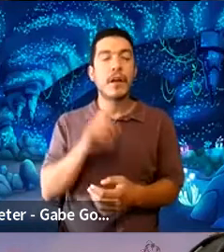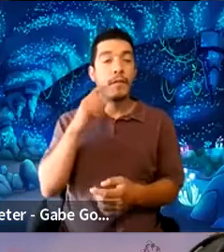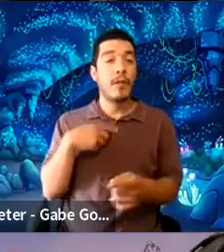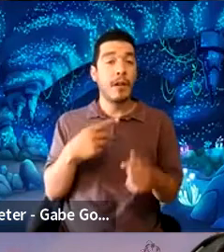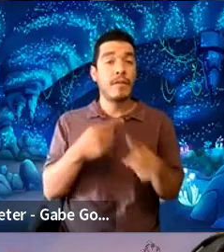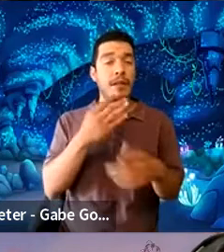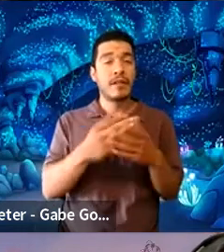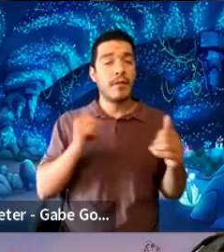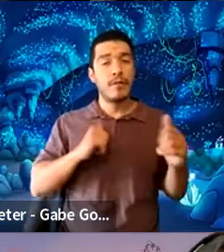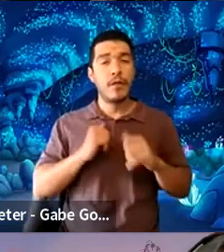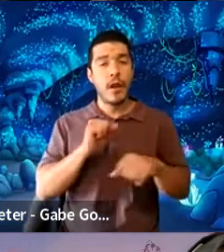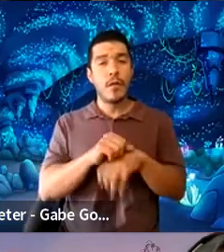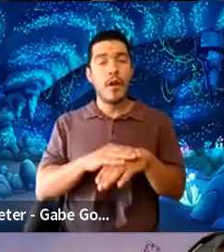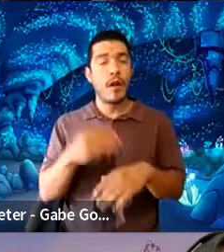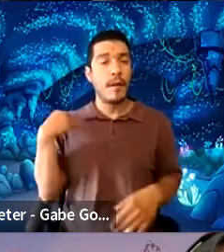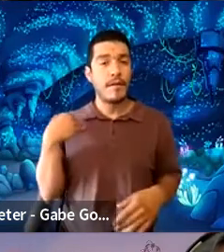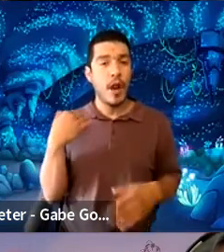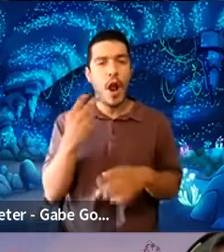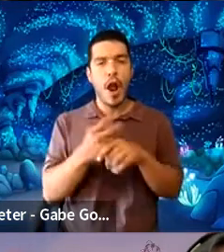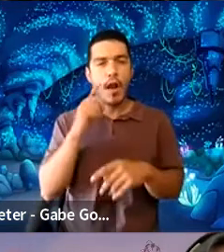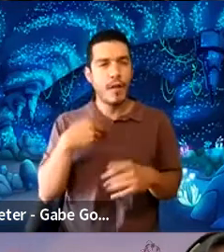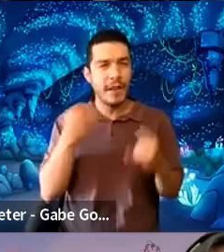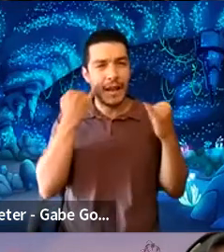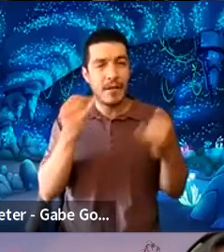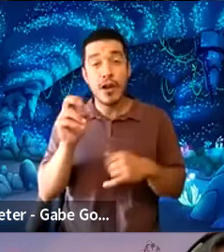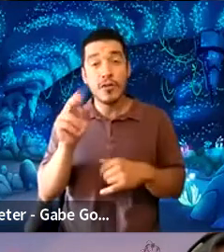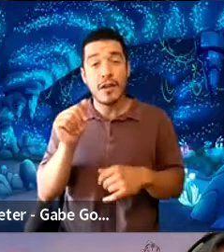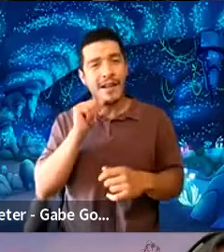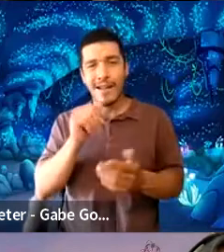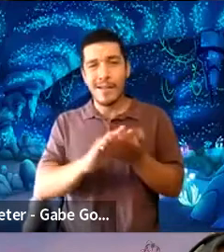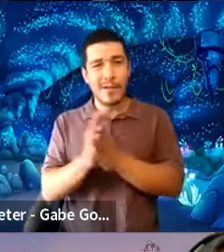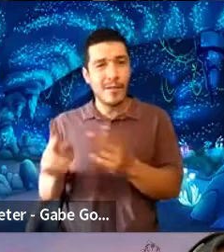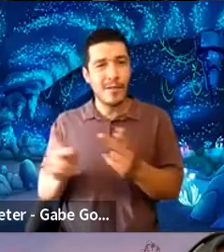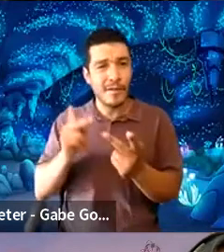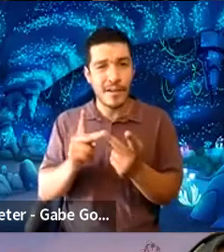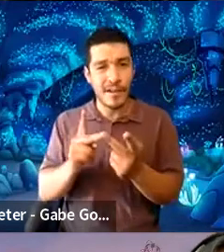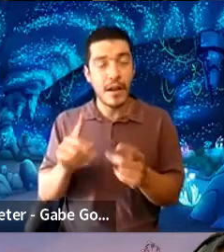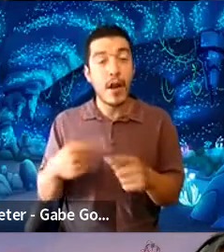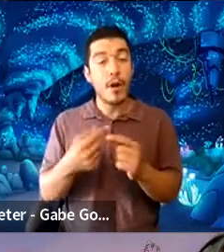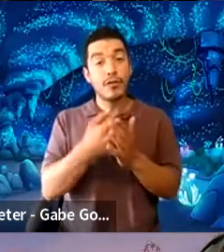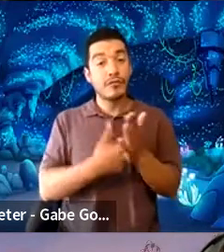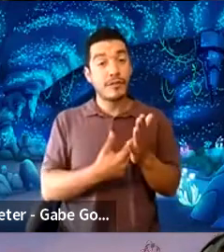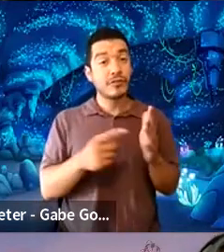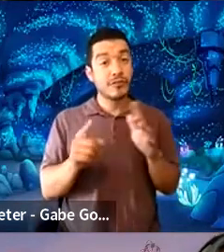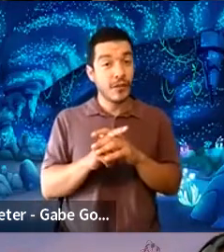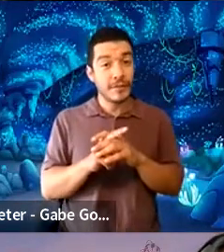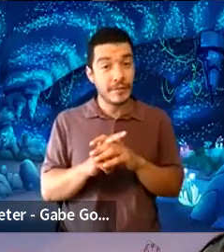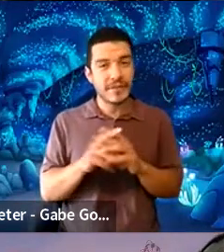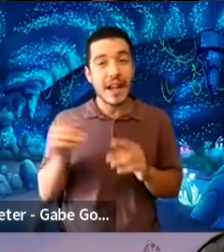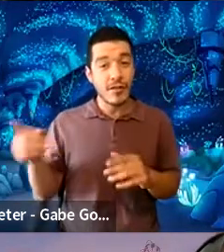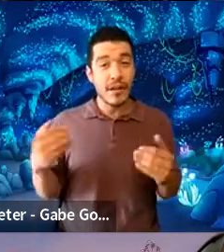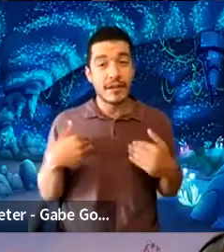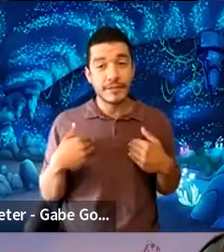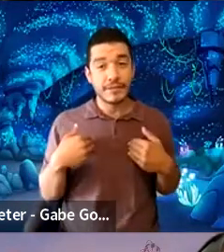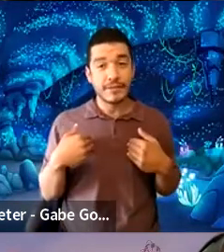I'd worked on before, it was hard for me to imagine Eureka not being perfect, you know? And when the script came along and she had